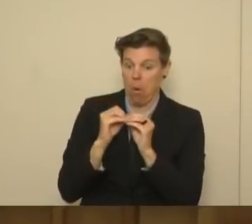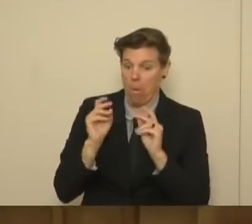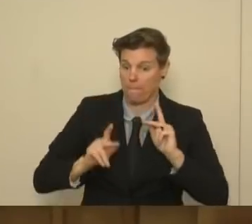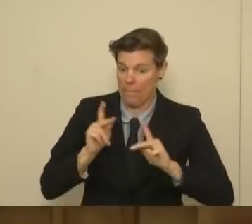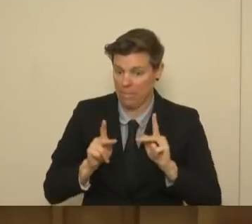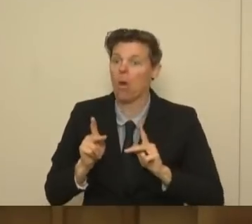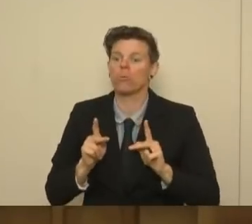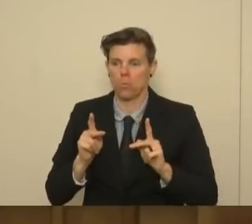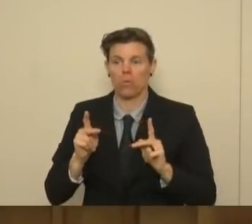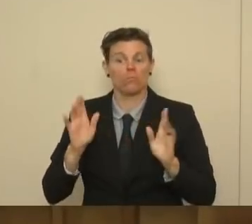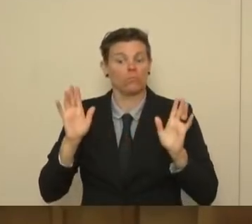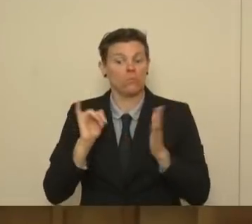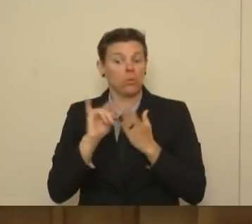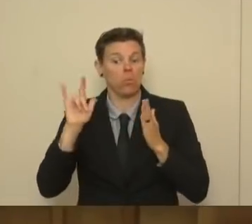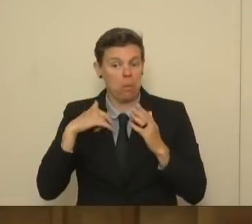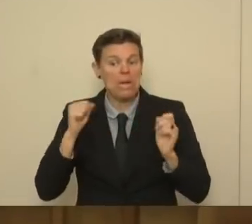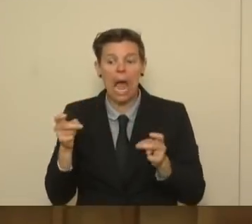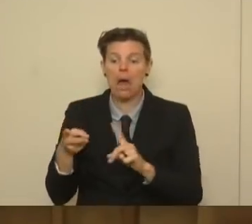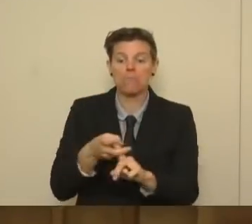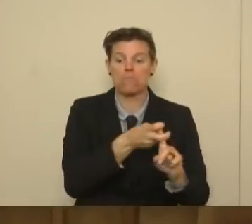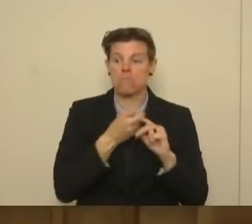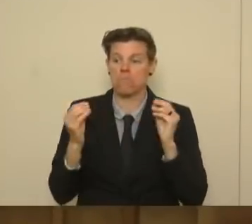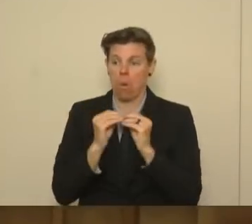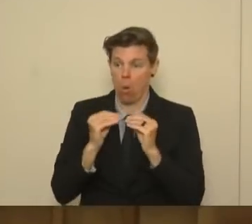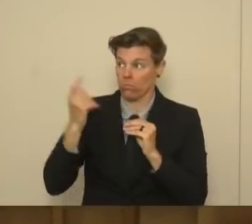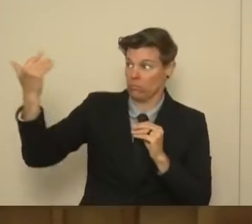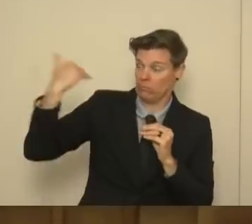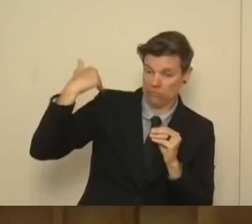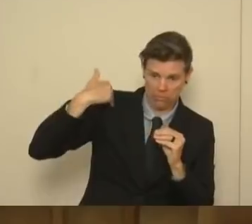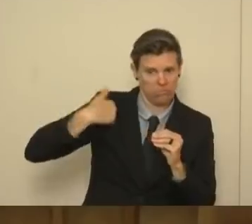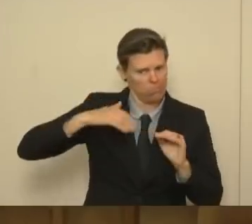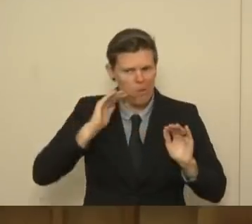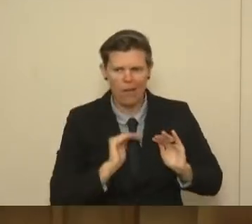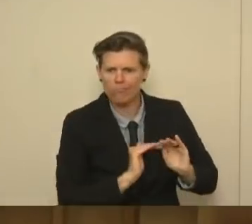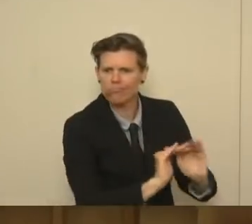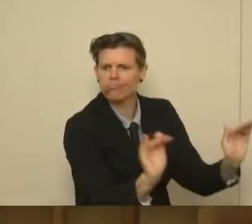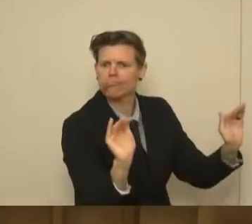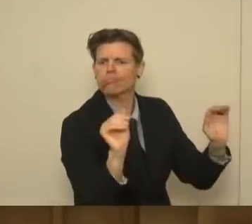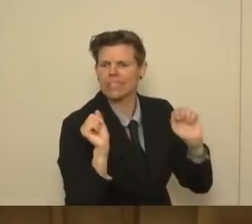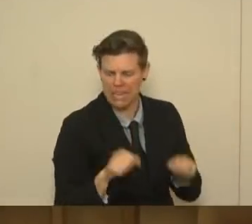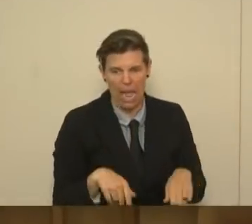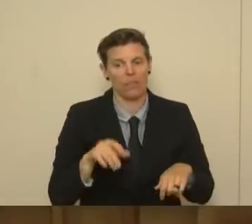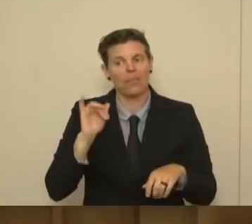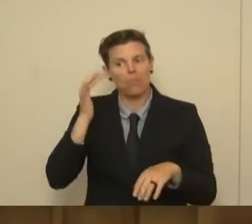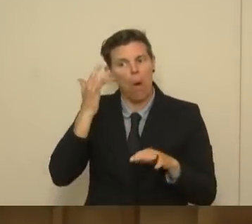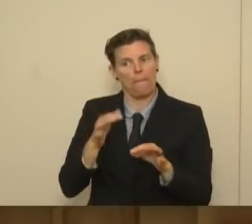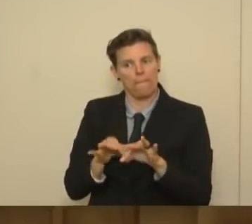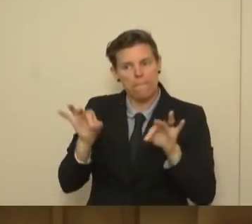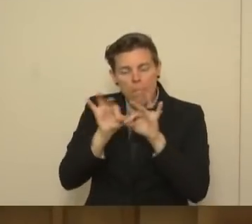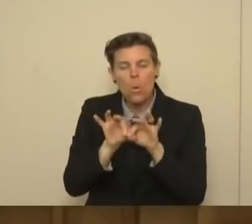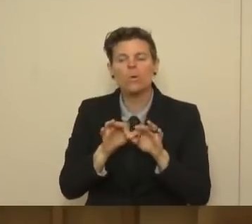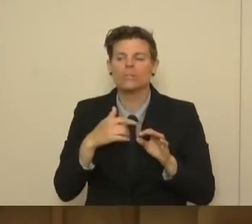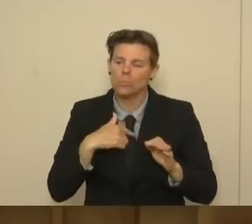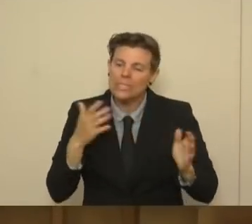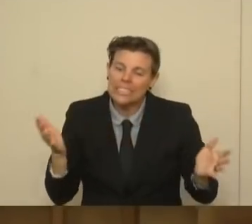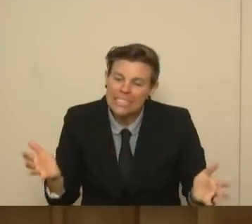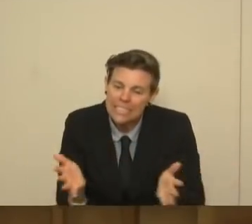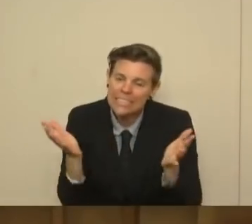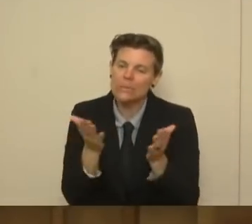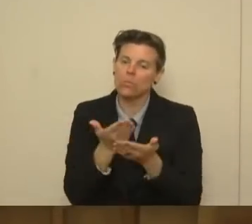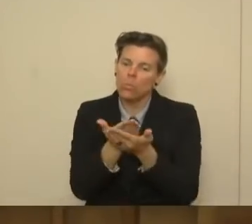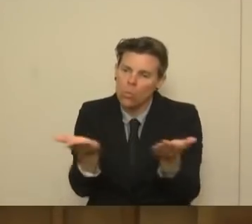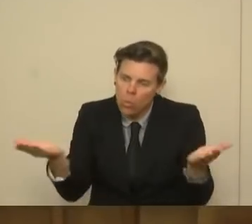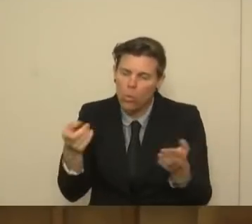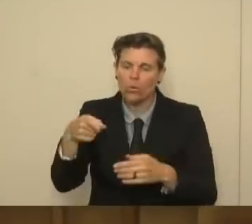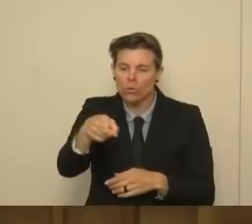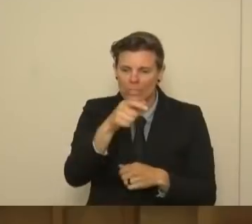hard to encourage self-response is because that very large operation that the U.S. Census Bureau endeavors